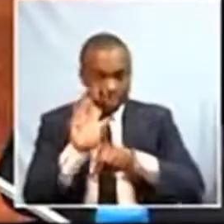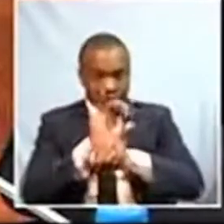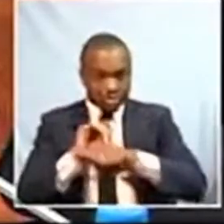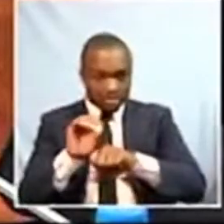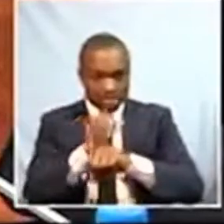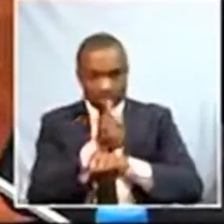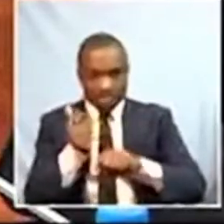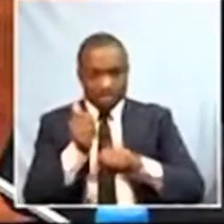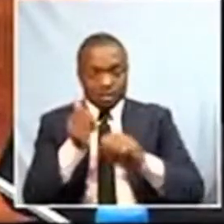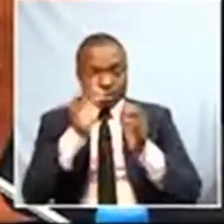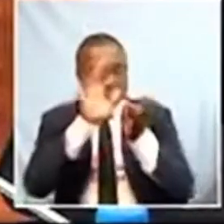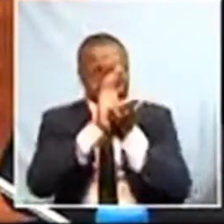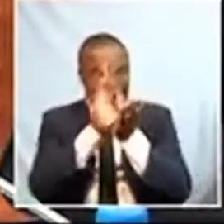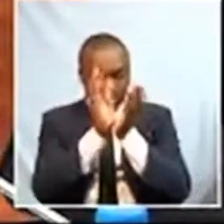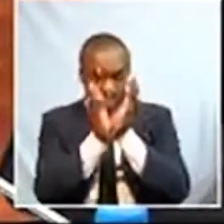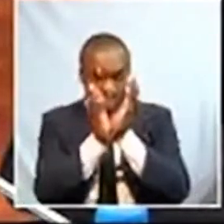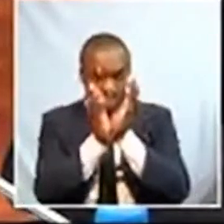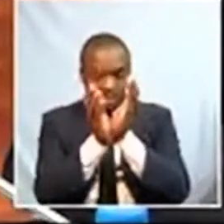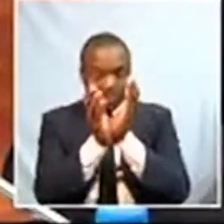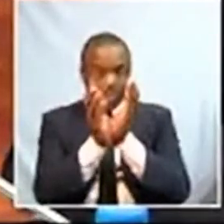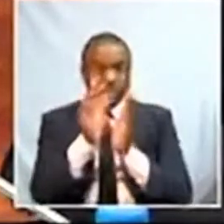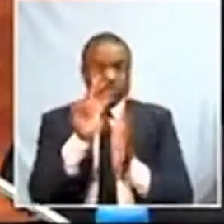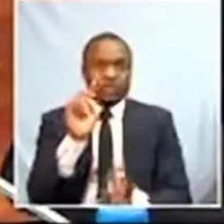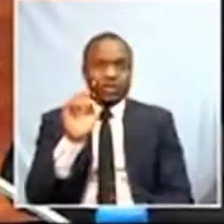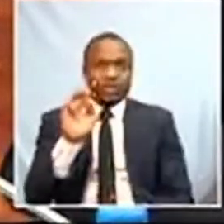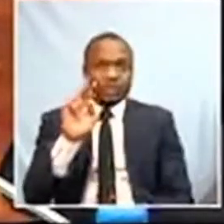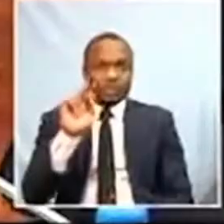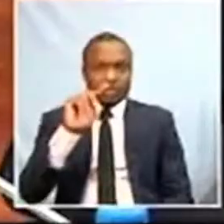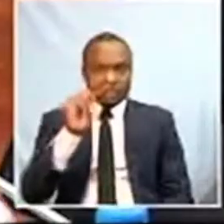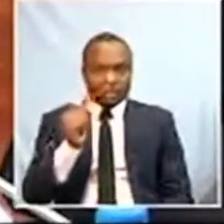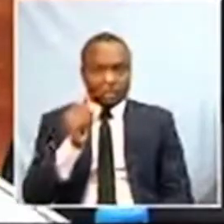accredited institutions outside the district.